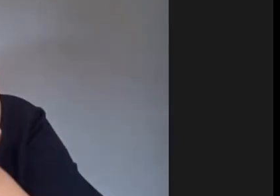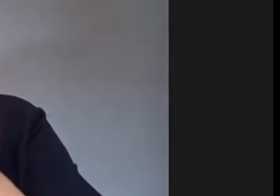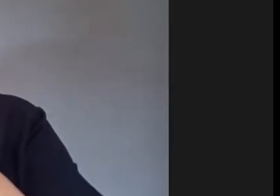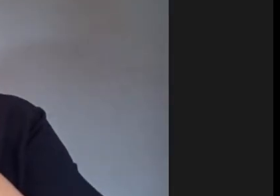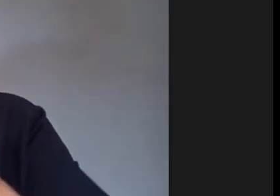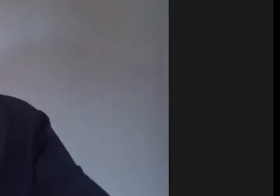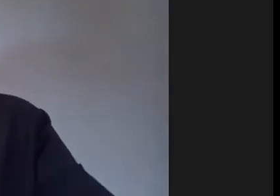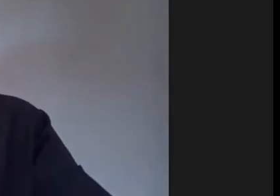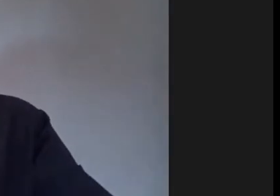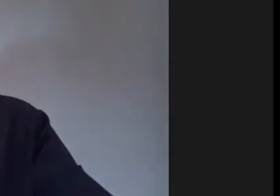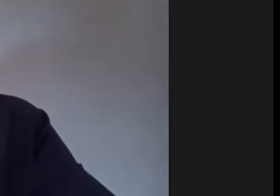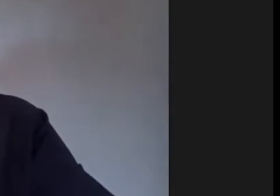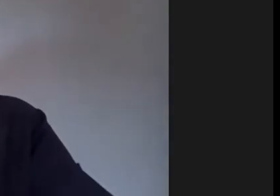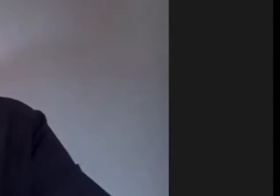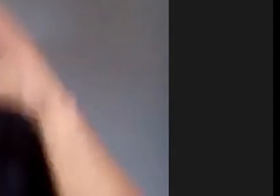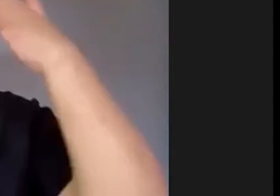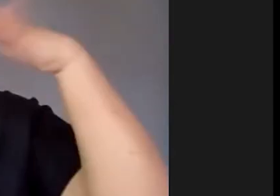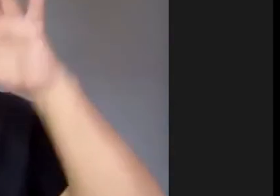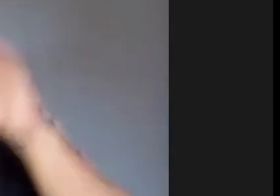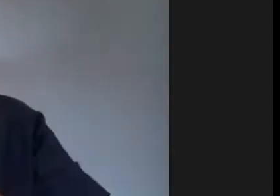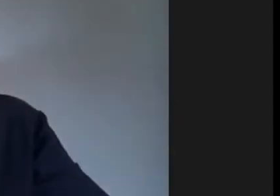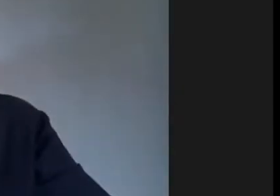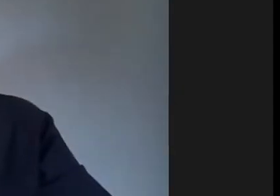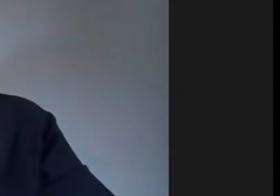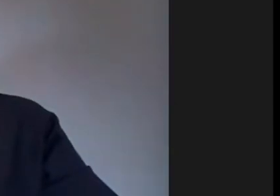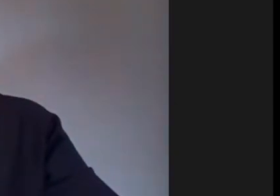Ember. Ember. And what is the predicate?